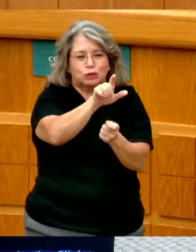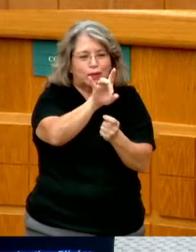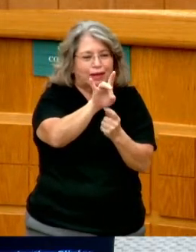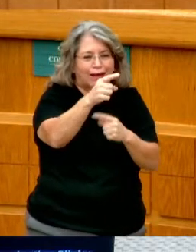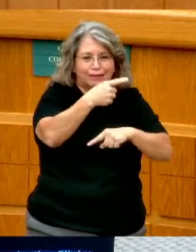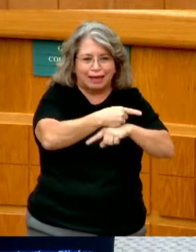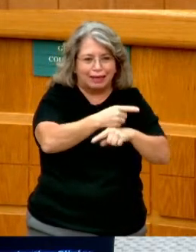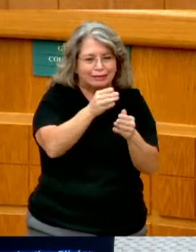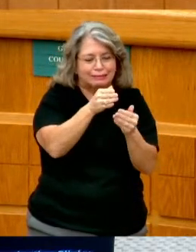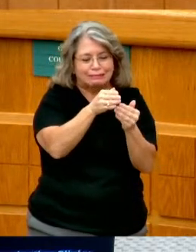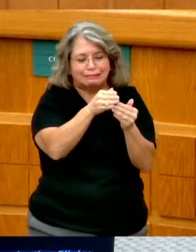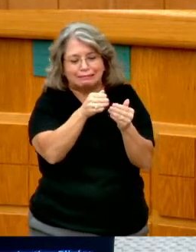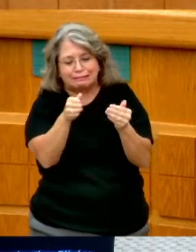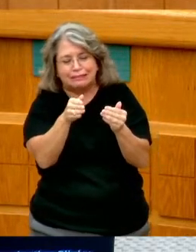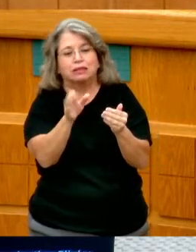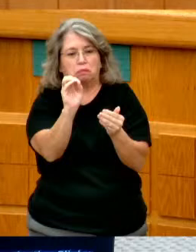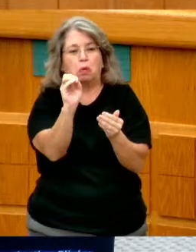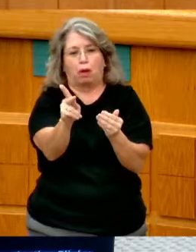days, it's okay.